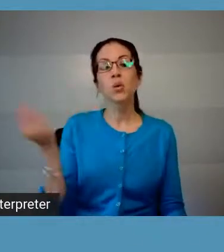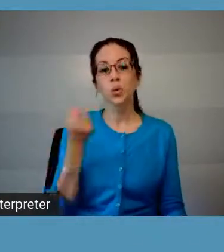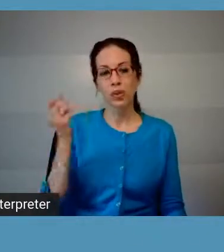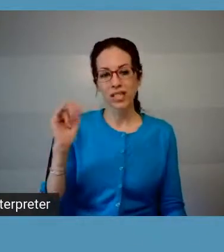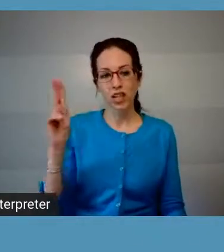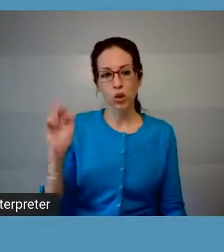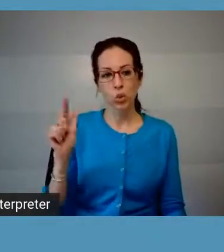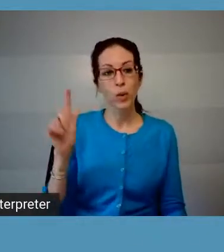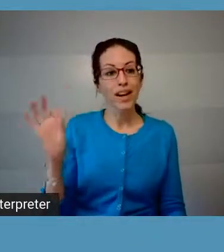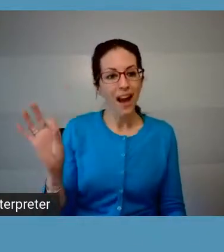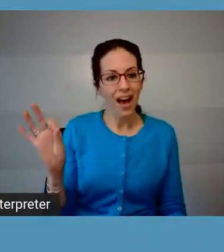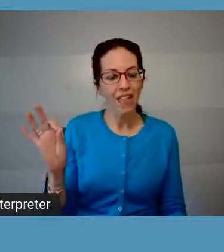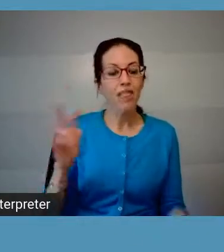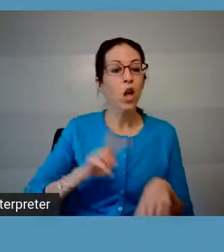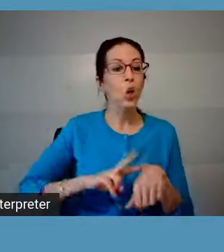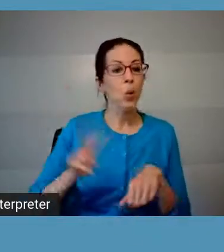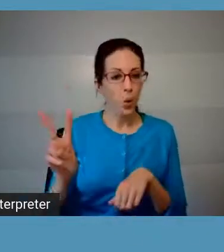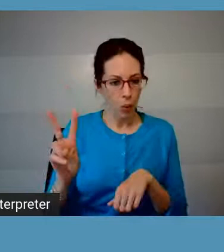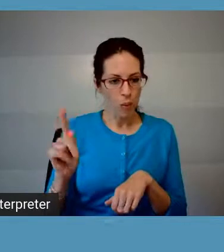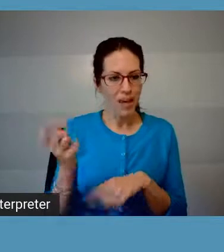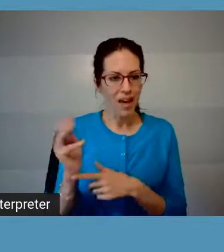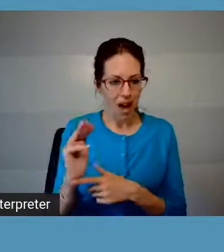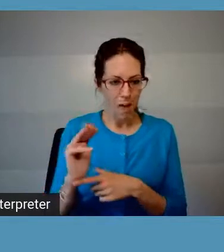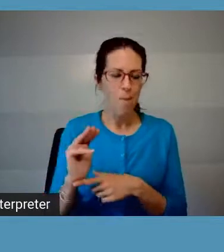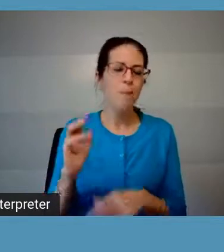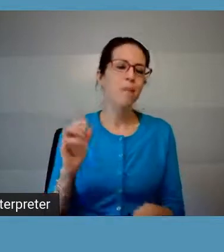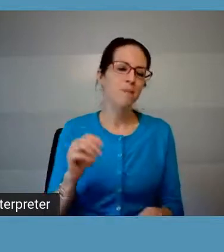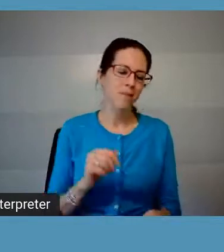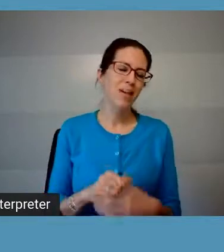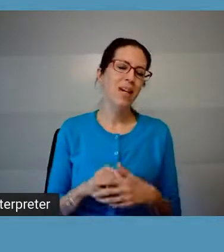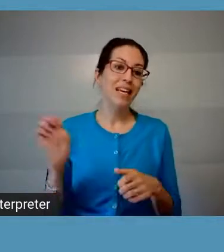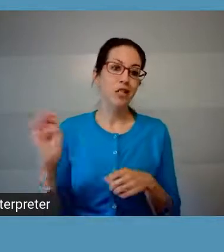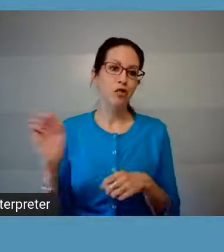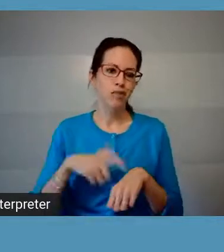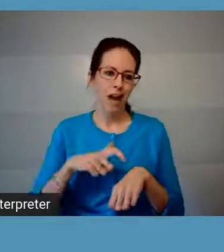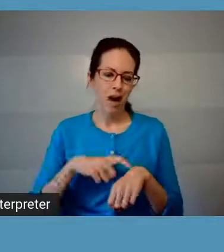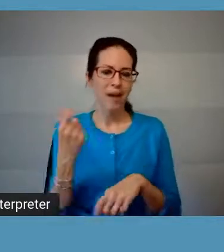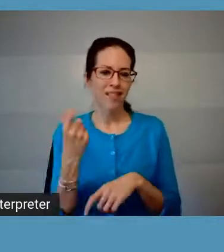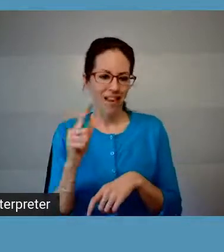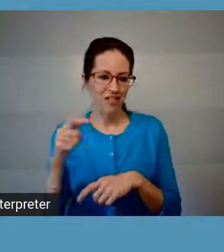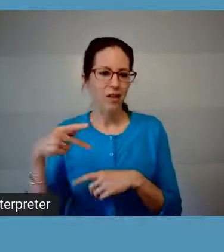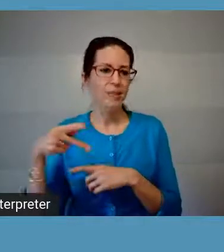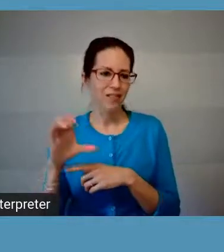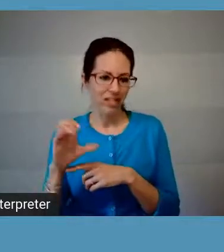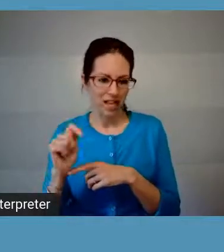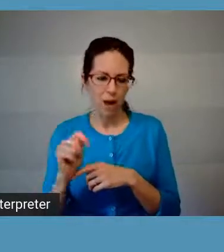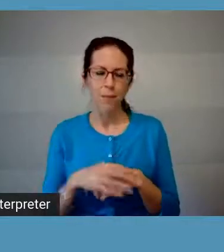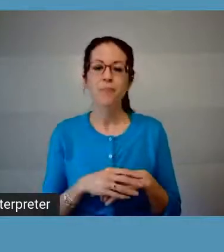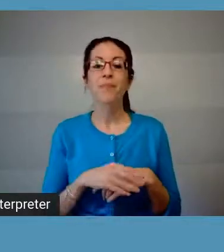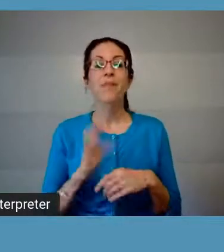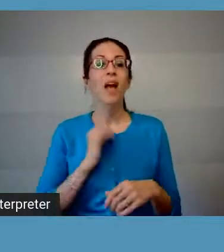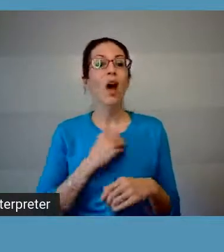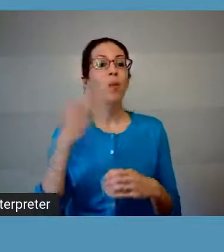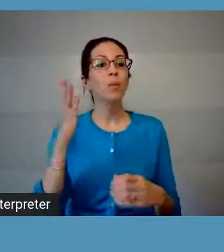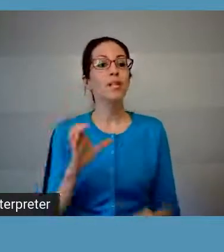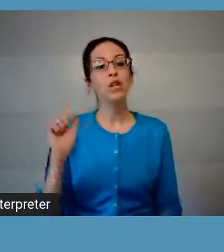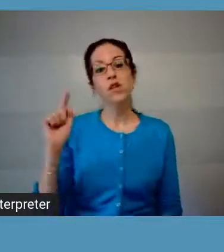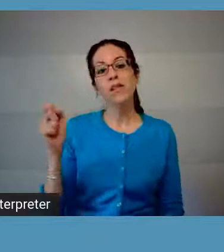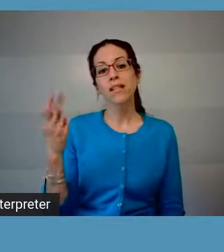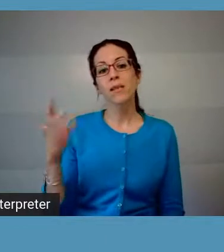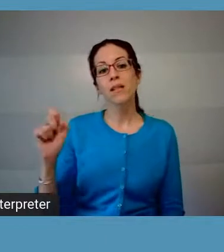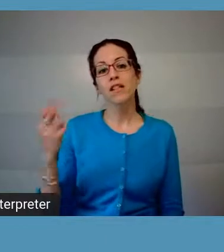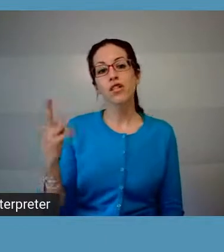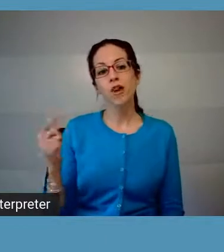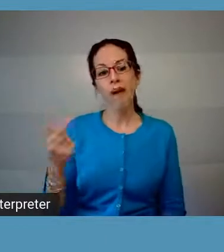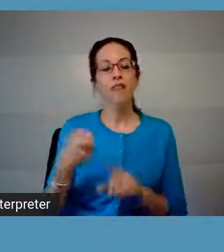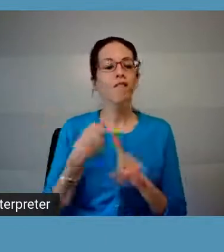at 2 p.m. Eastern, 11 a.m. Pacific time. That will be, our presenter will be Elizabeth Chang from the George Eastman Museum